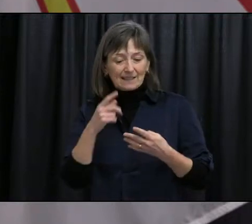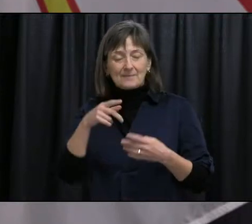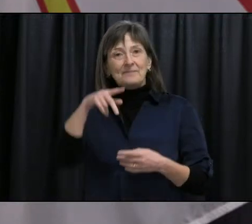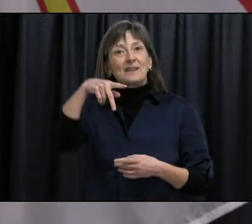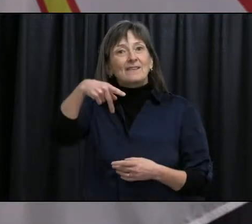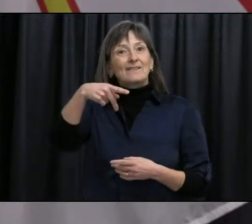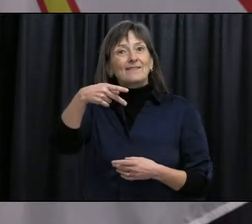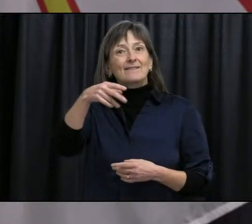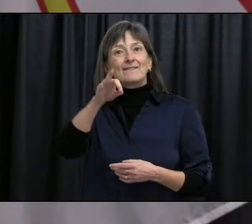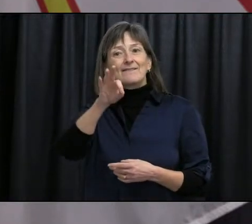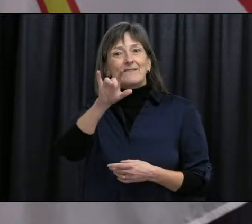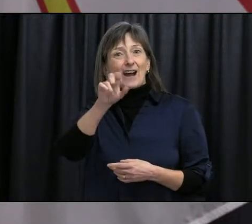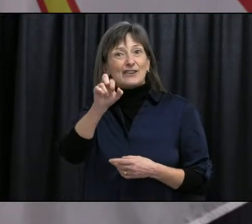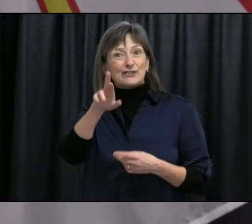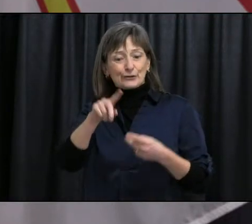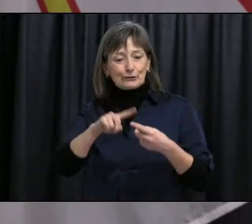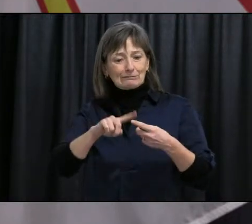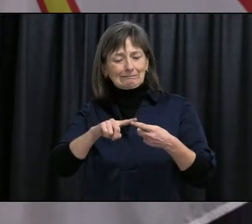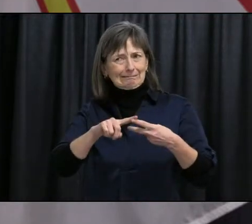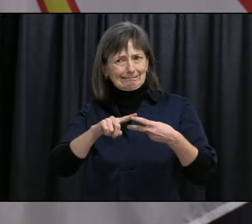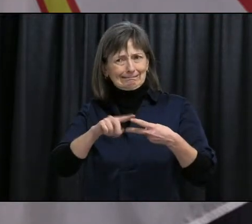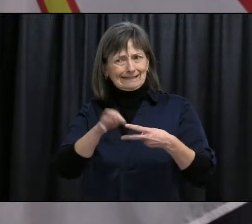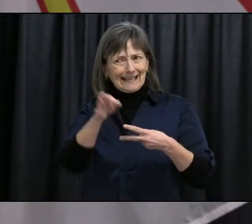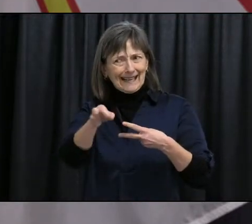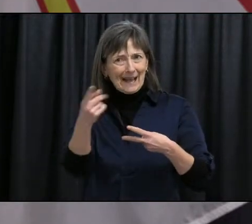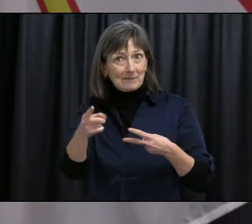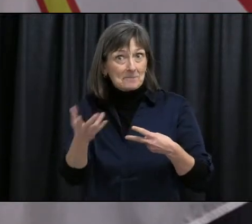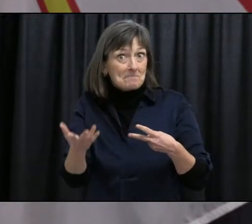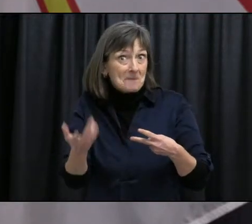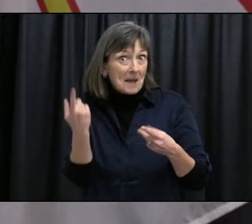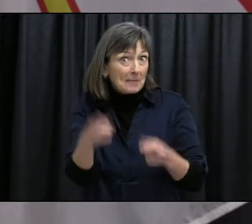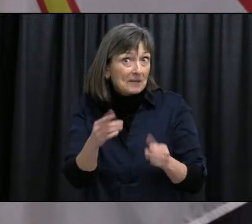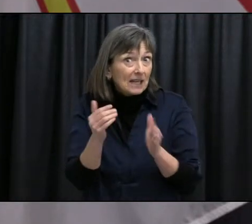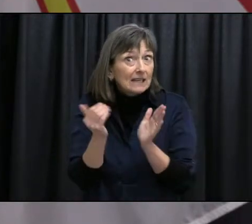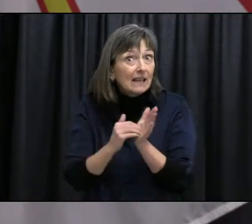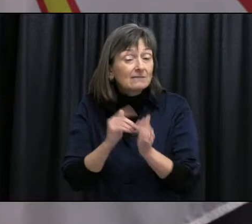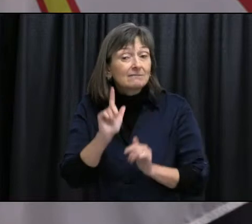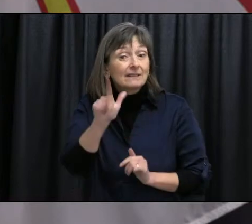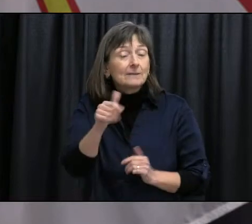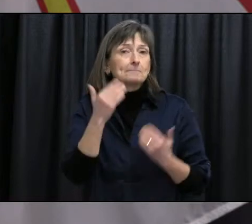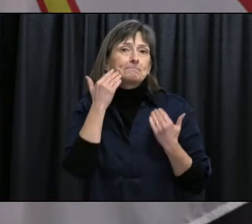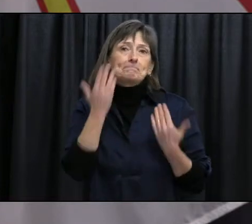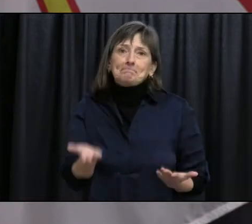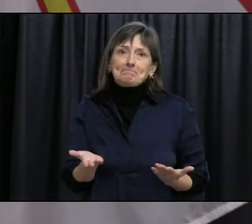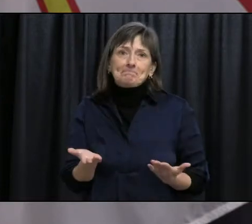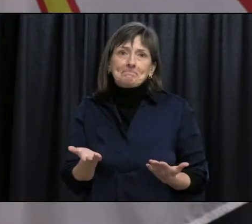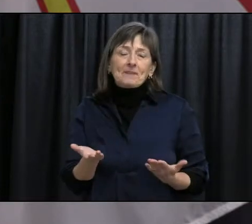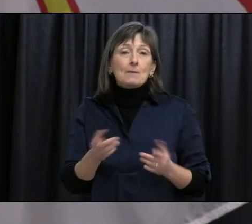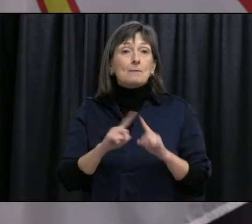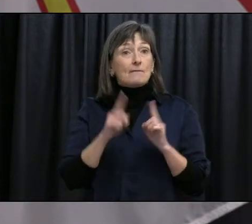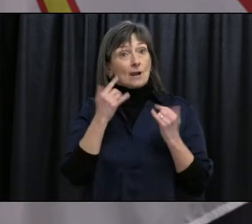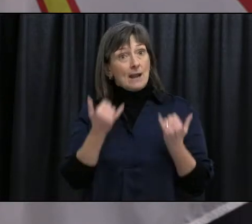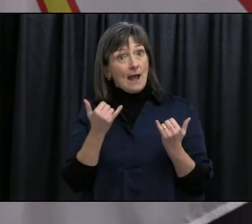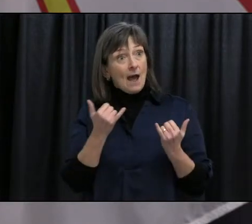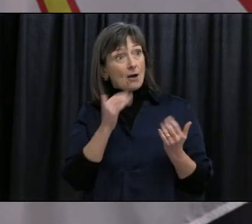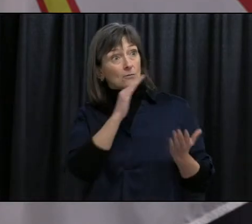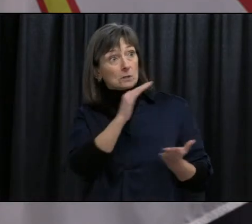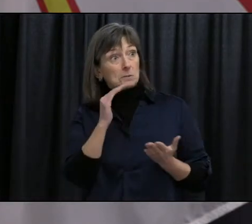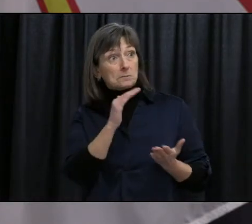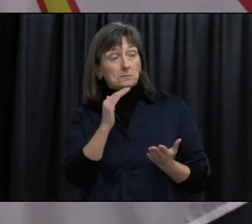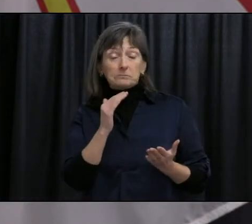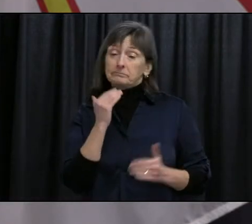product, that we've had some delays. So, but that, according to the information that we have now,